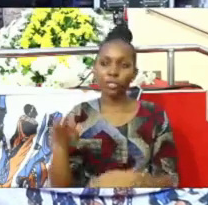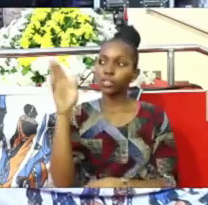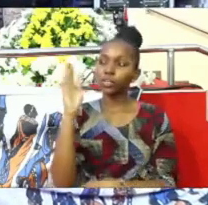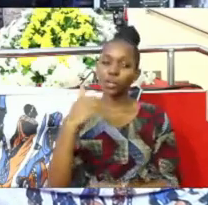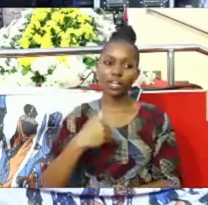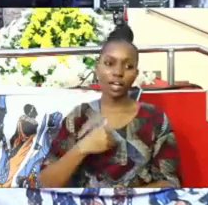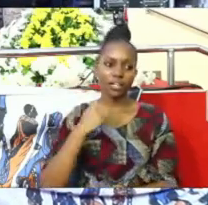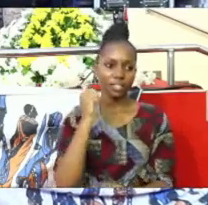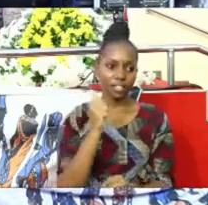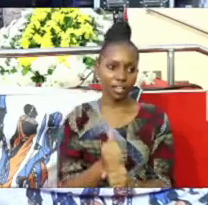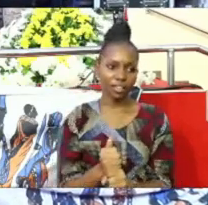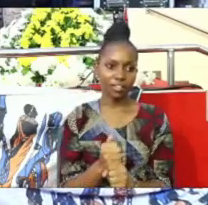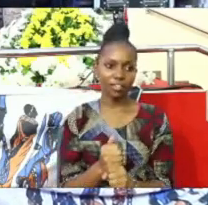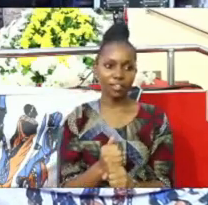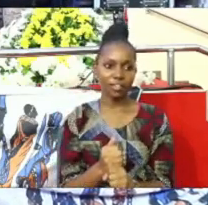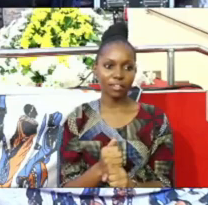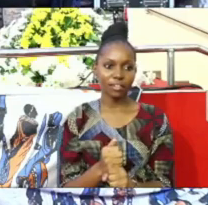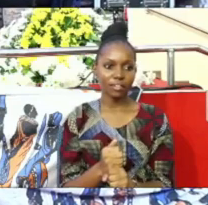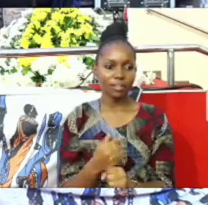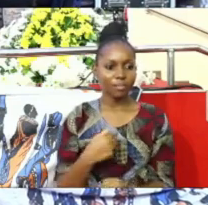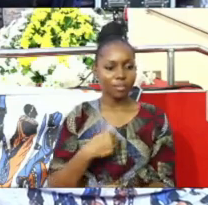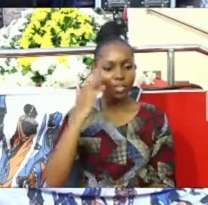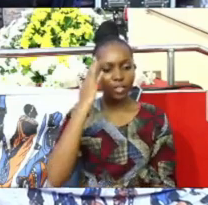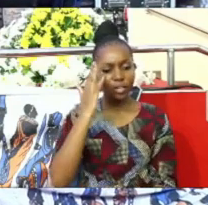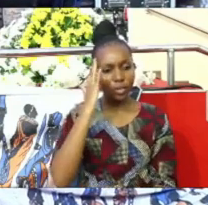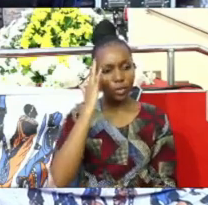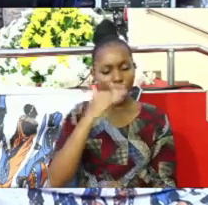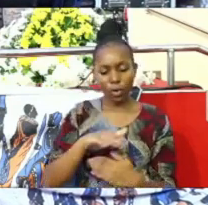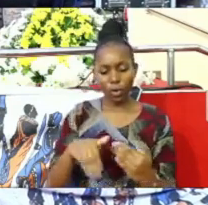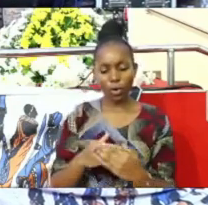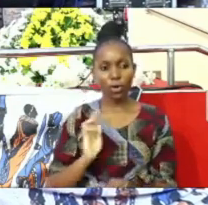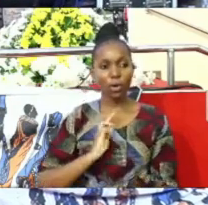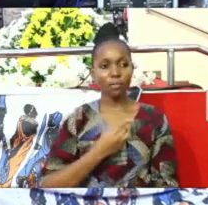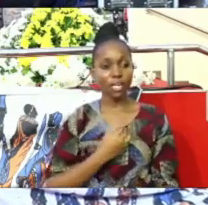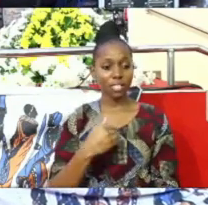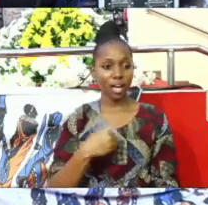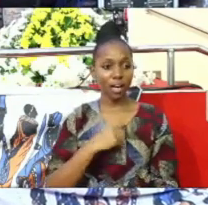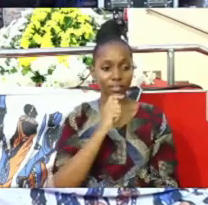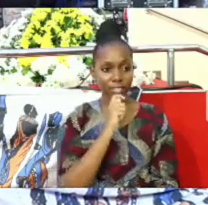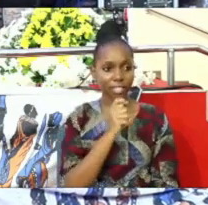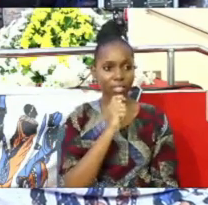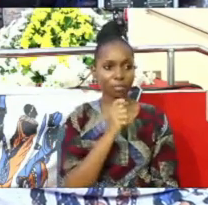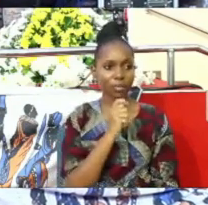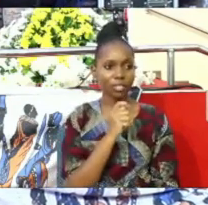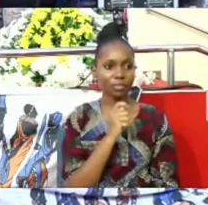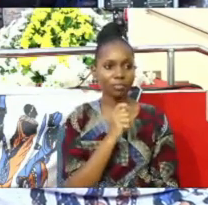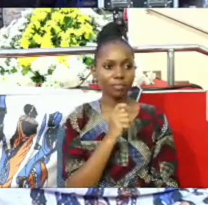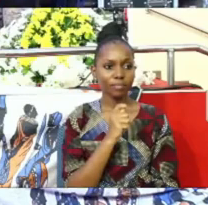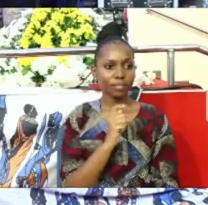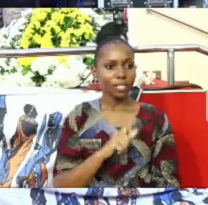Hallelujah. Hallelujah. And all of us have a testimony. Na kila mmoja wetu wako na ushuhuda. When Pastor Alice was eating the fruits